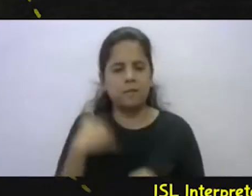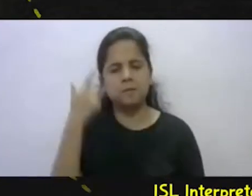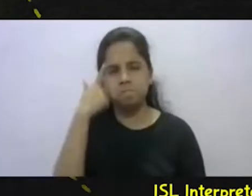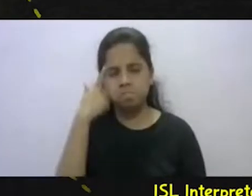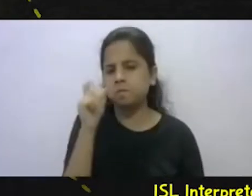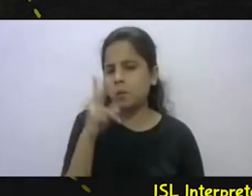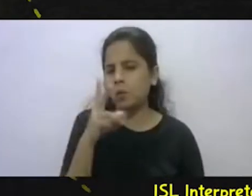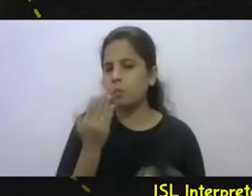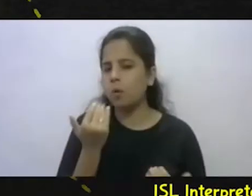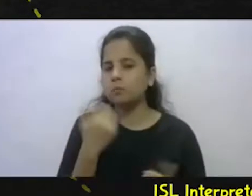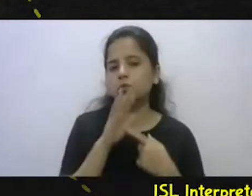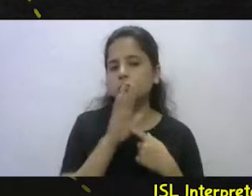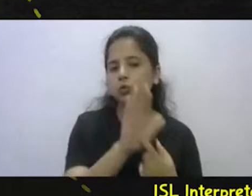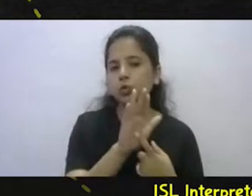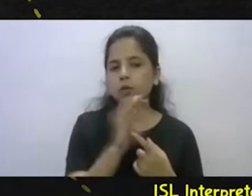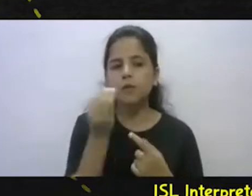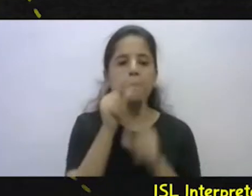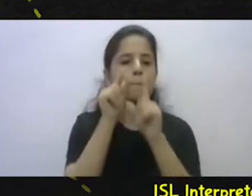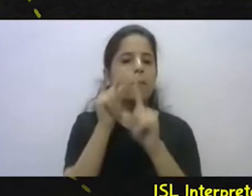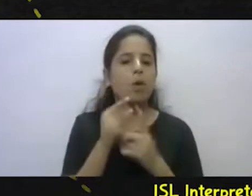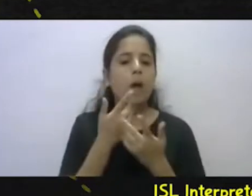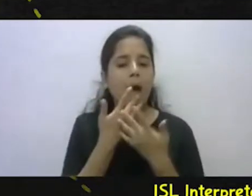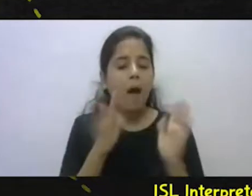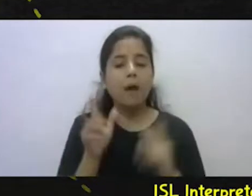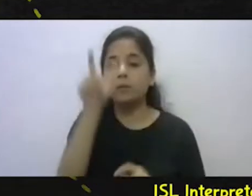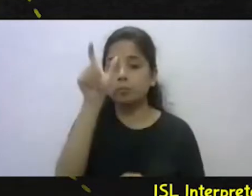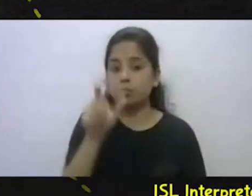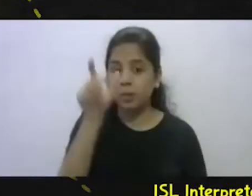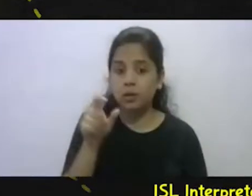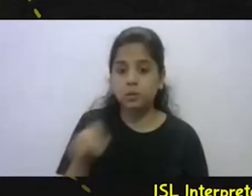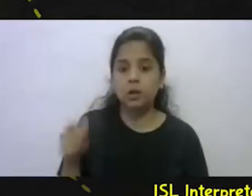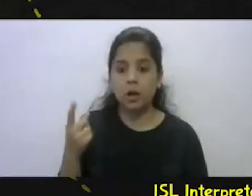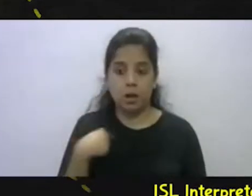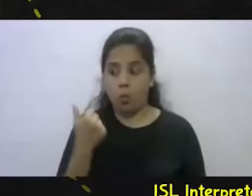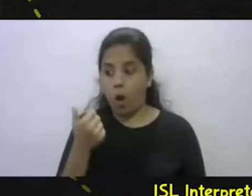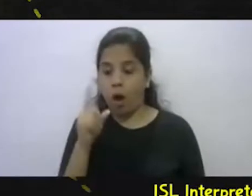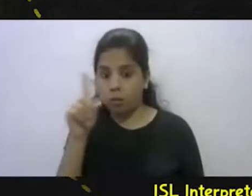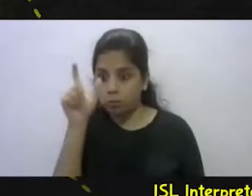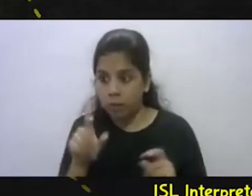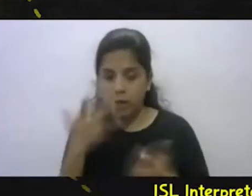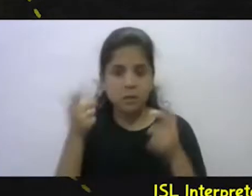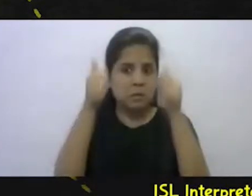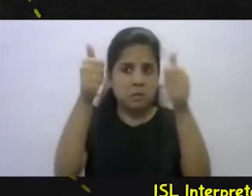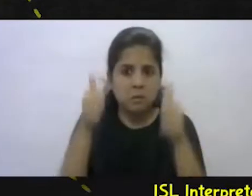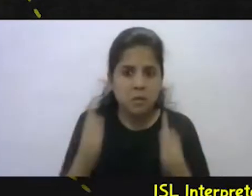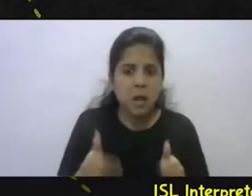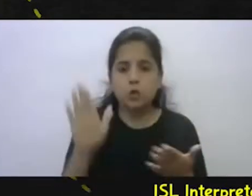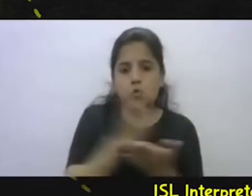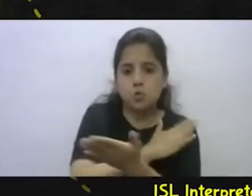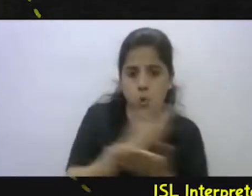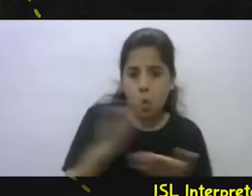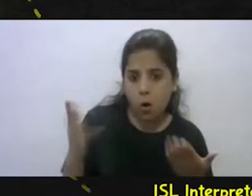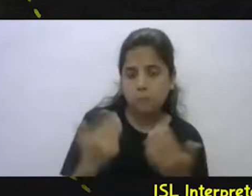get some points where every single contribution, be it a poster, be it a song, be it